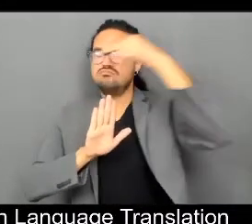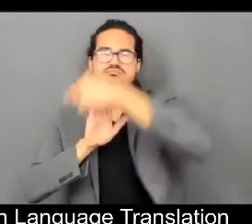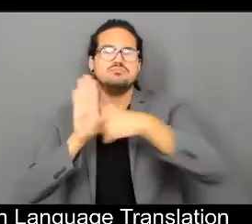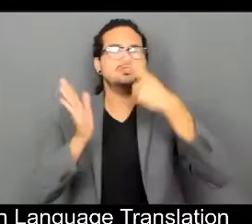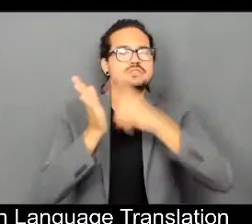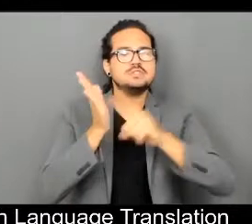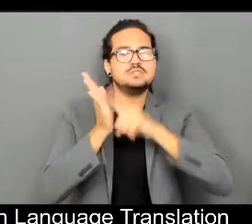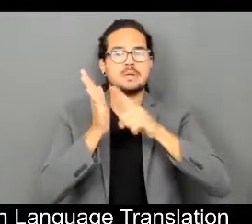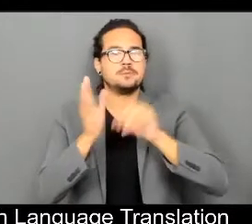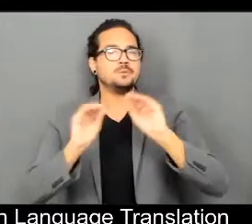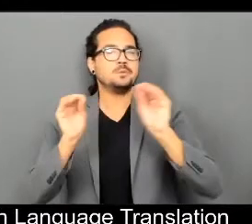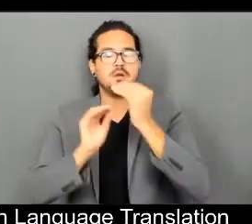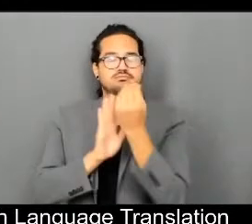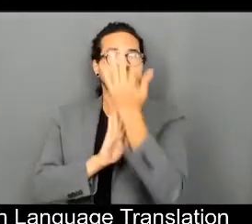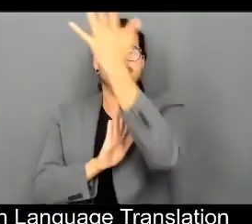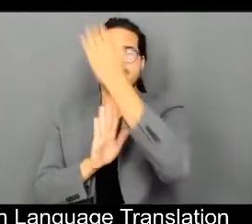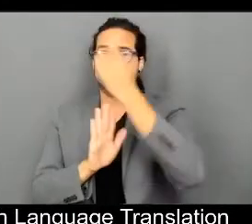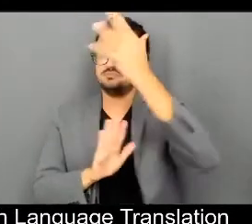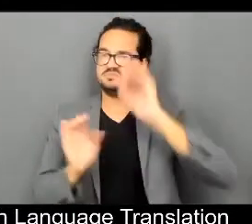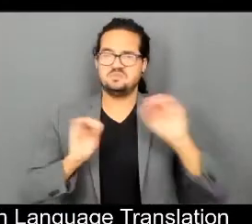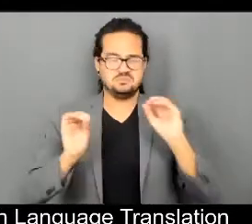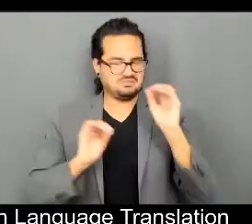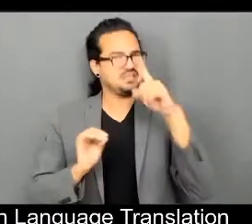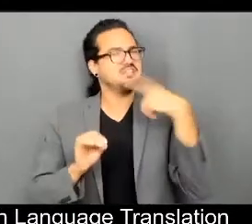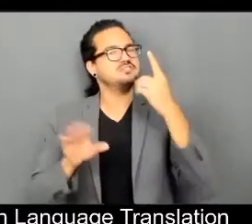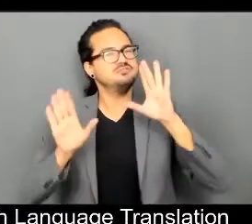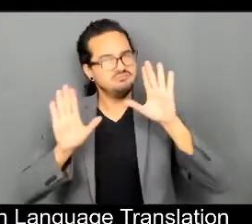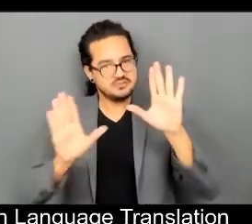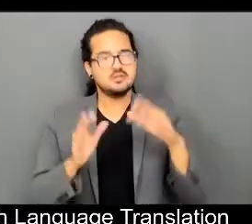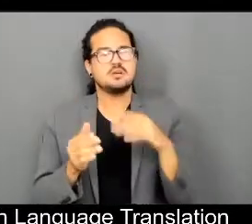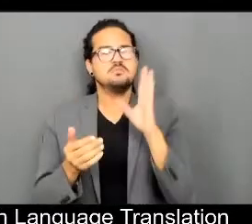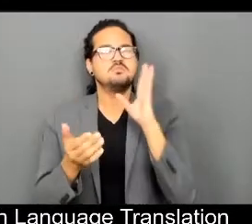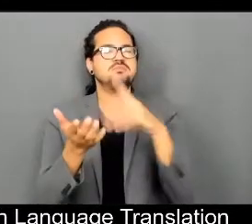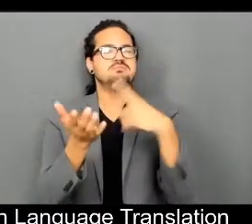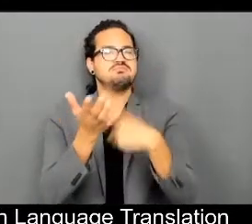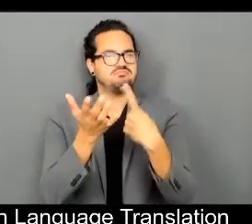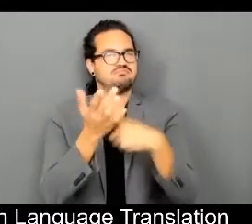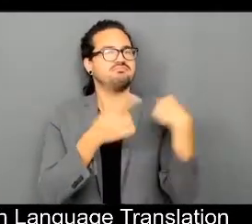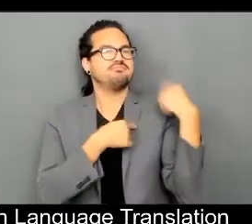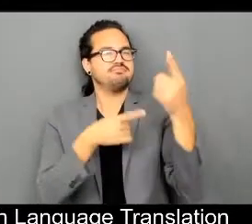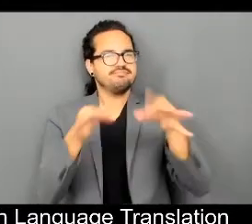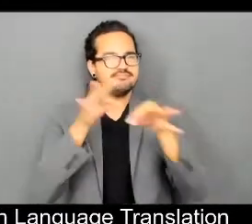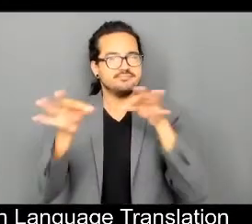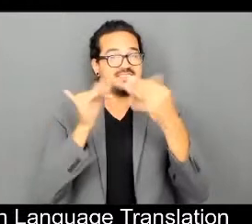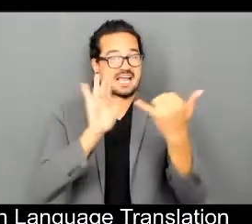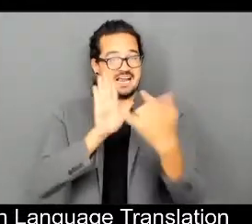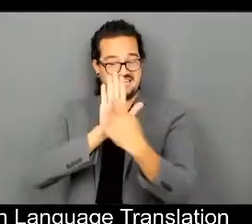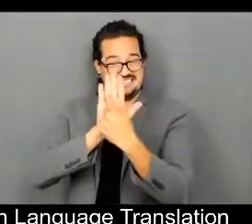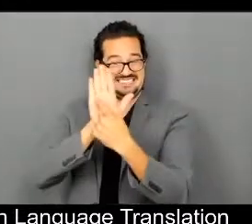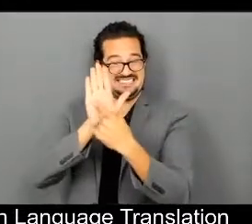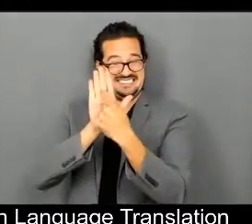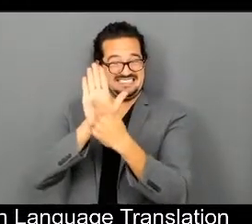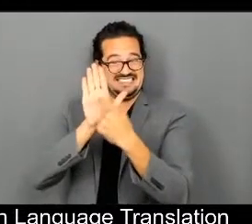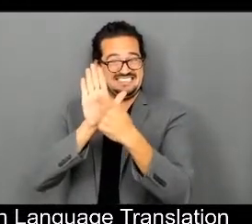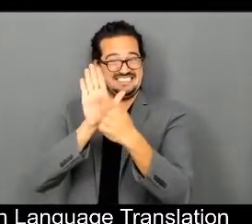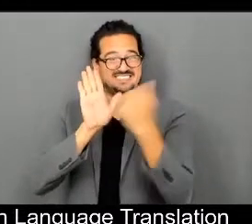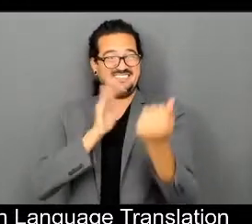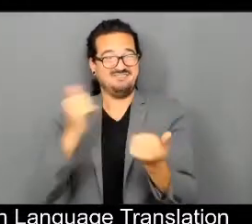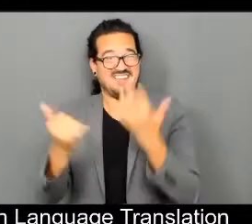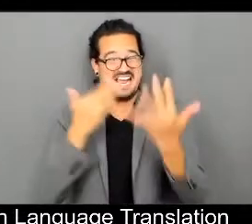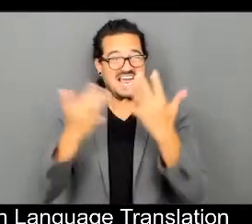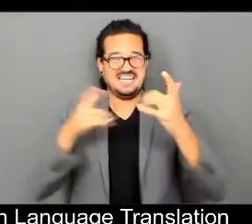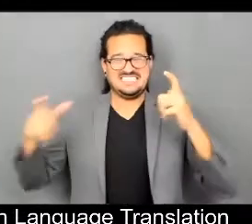talking about for a little while too, is that those interior fuels, those large times 7-foot diameter logs, they're